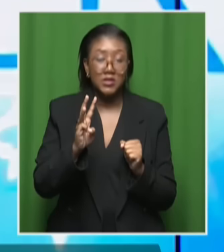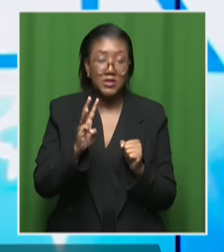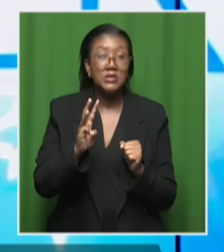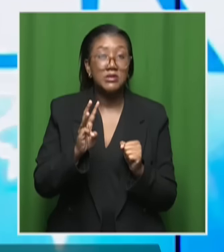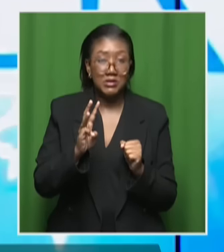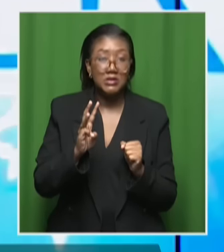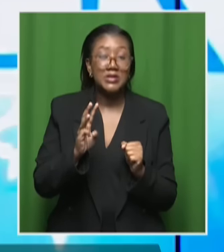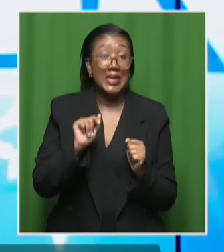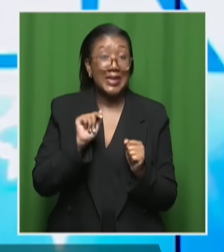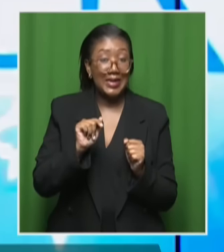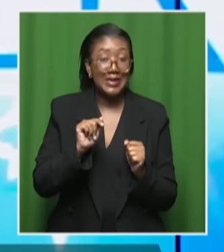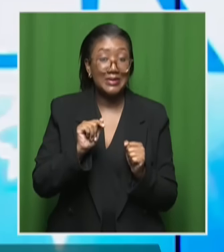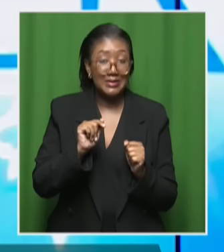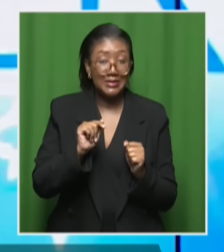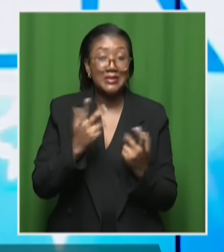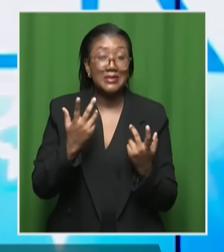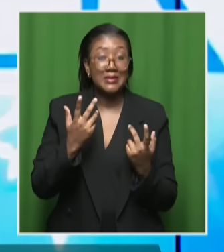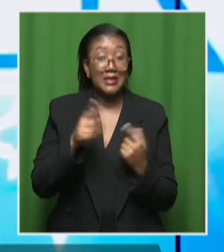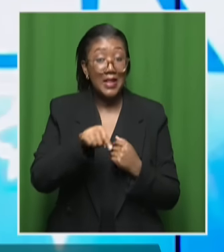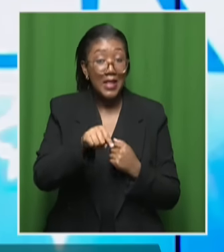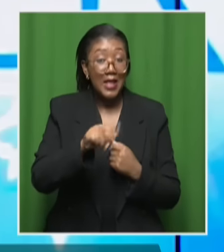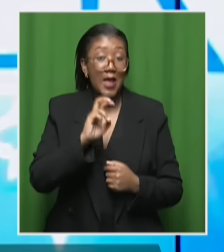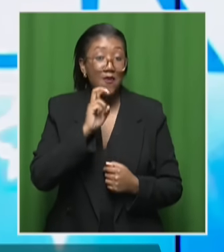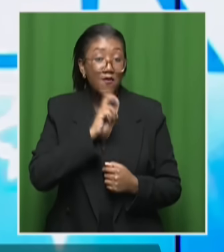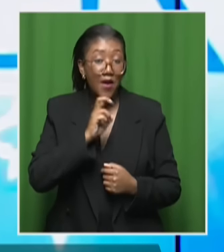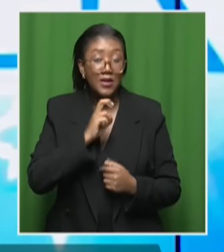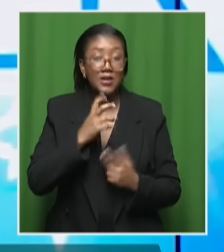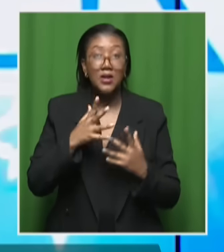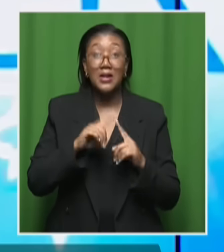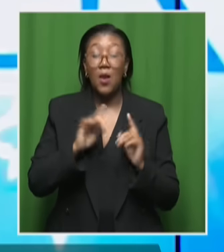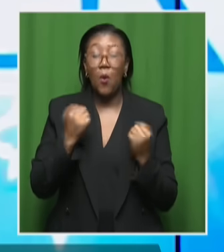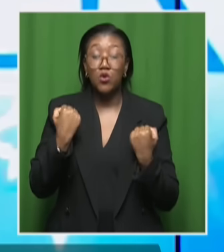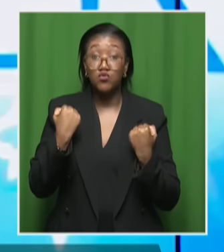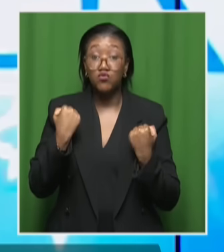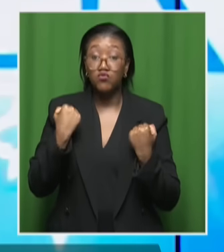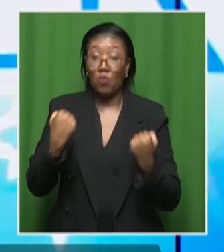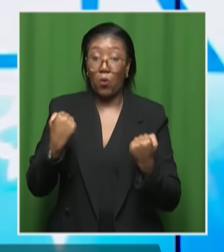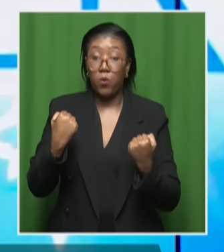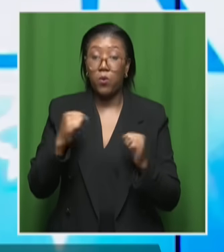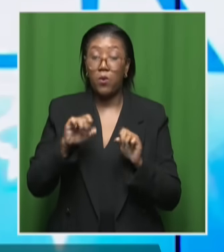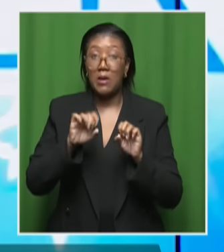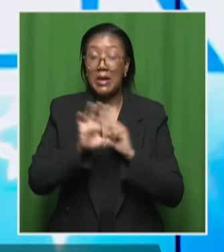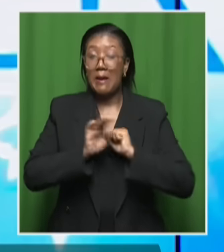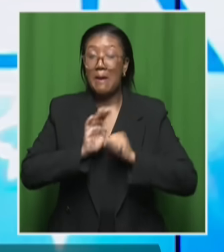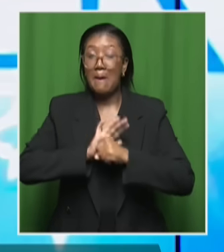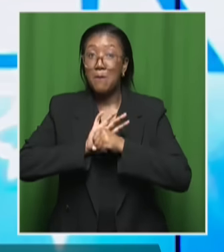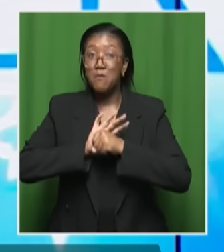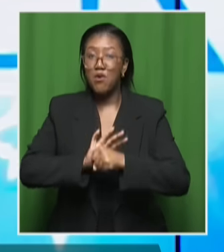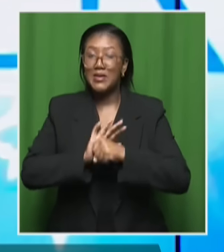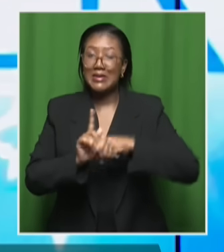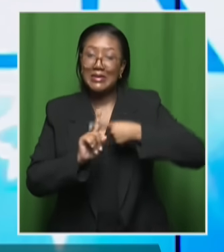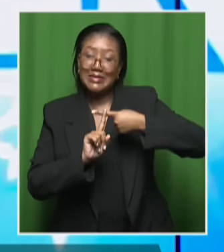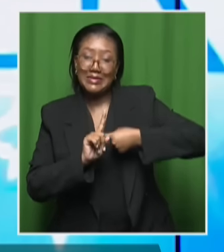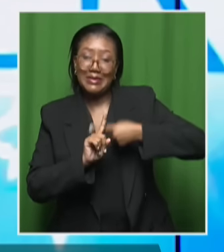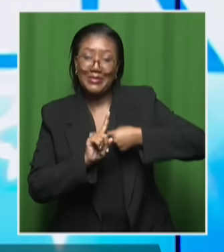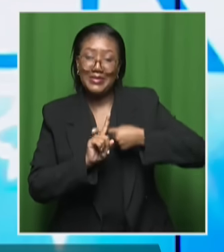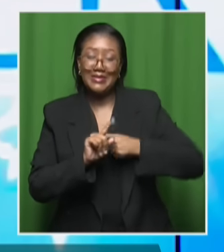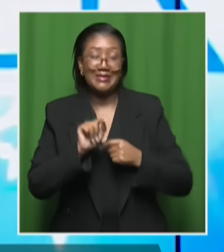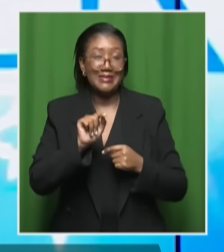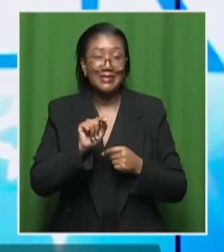one that's approaching on Friday, that one, it is quite stronger. So this will continue